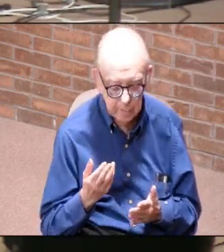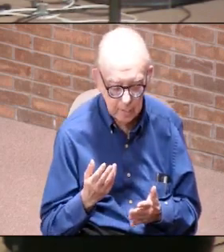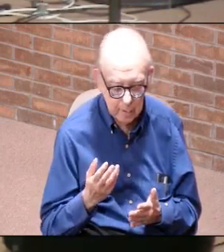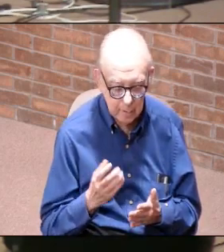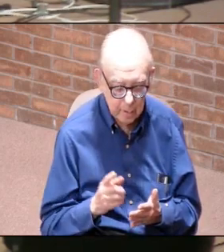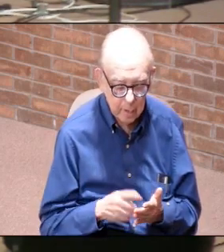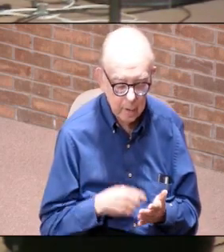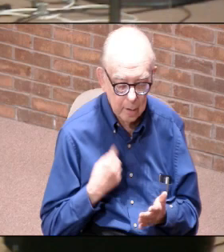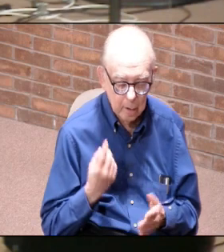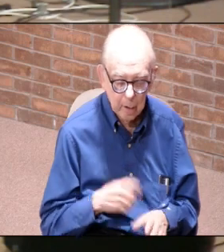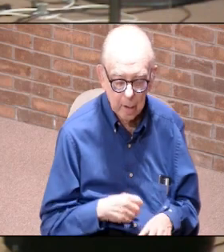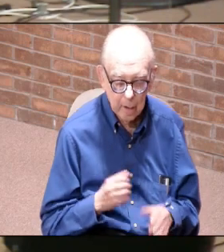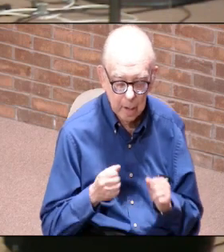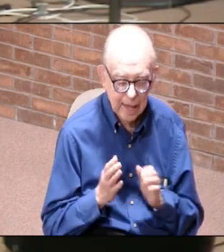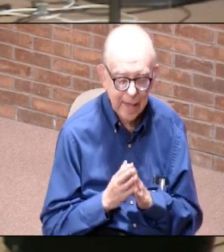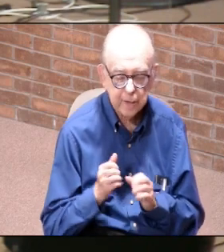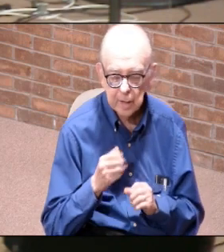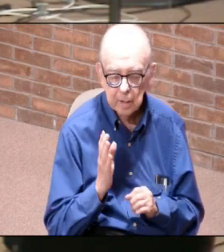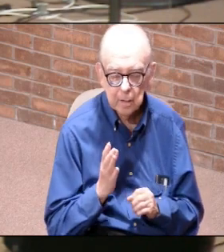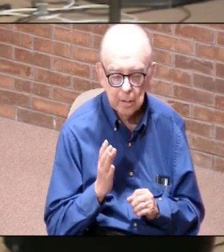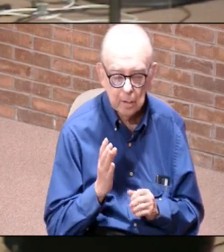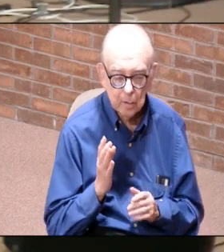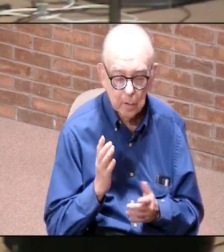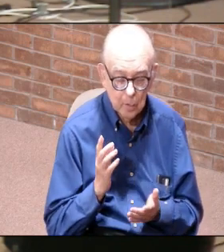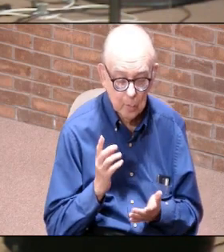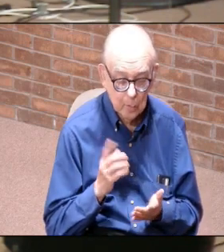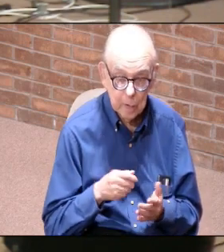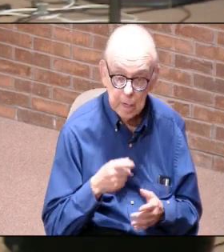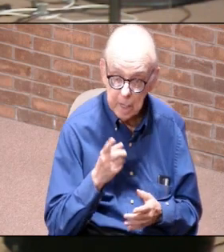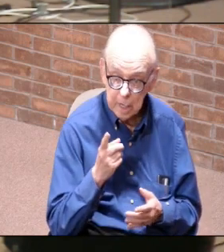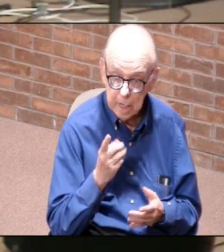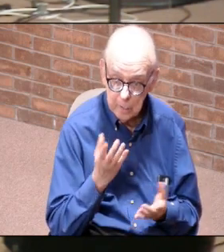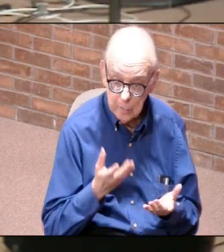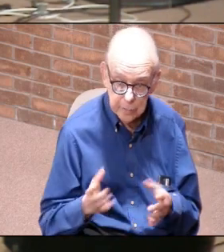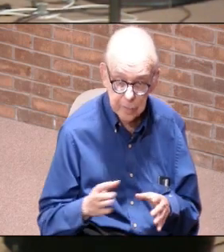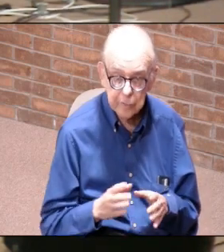saying sometimes we need to ask God what's he asking us to do,